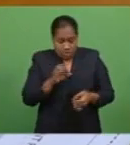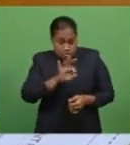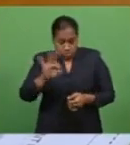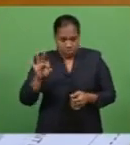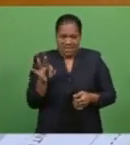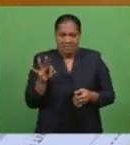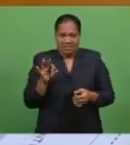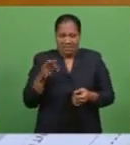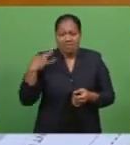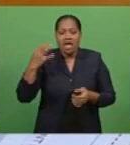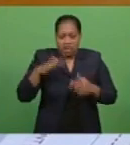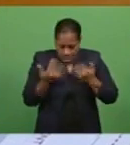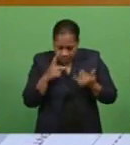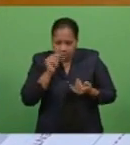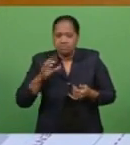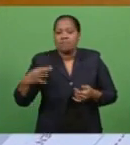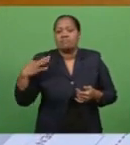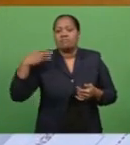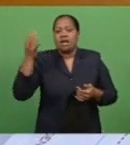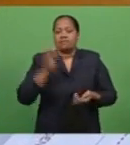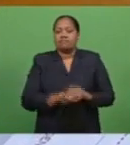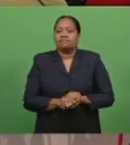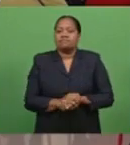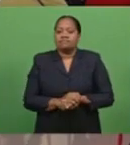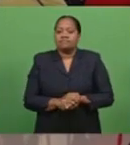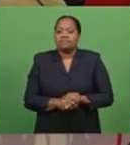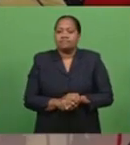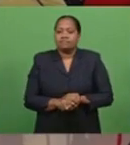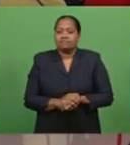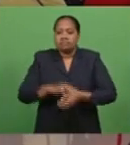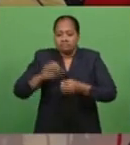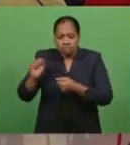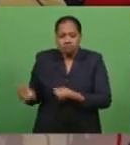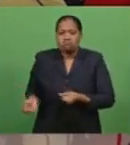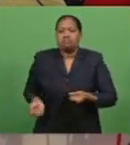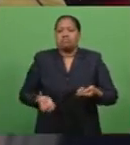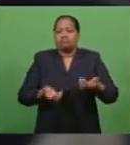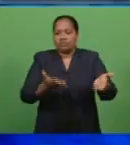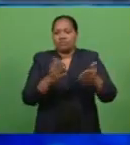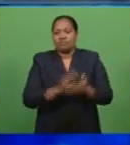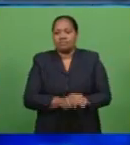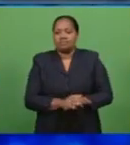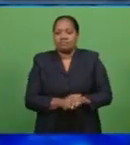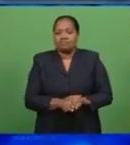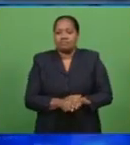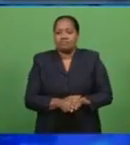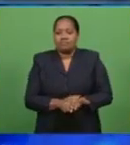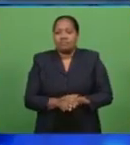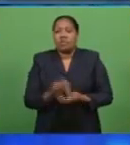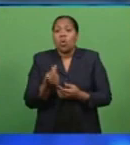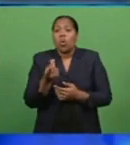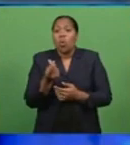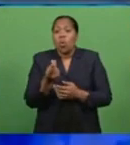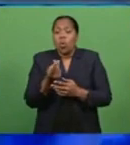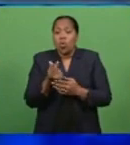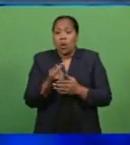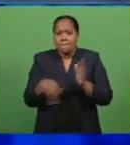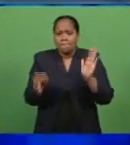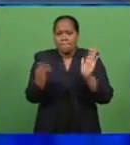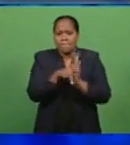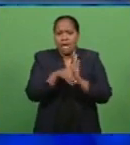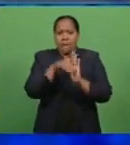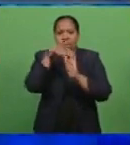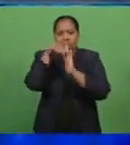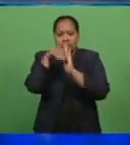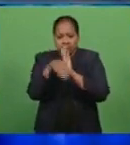to assess when they have passed the peak submissions period for the scheme. Oil prices plunge into negative